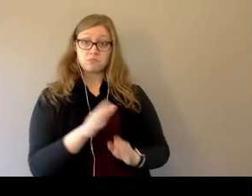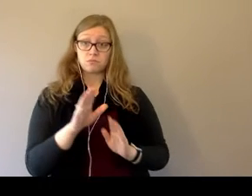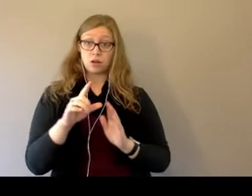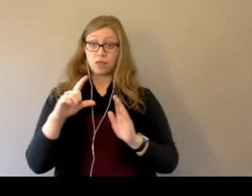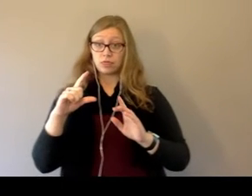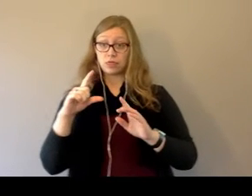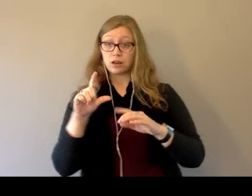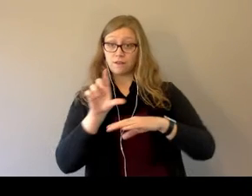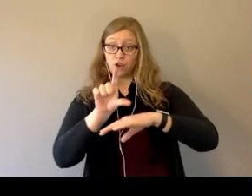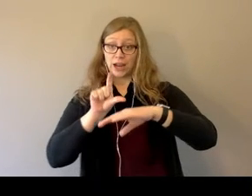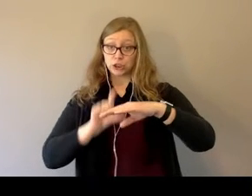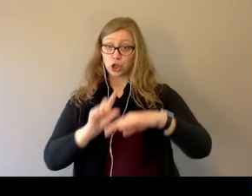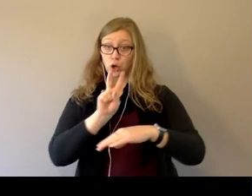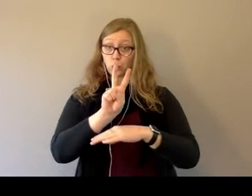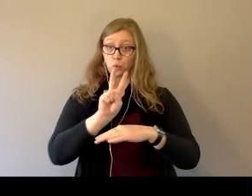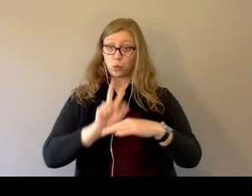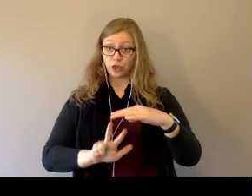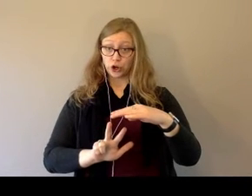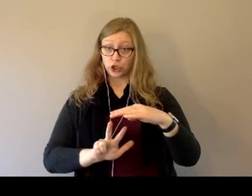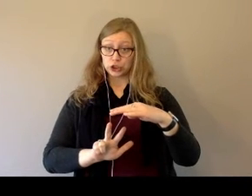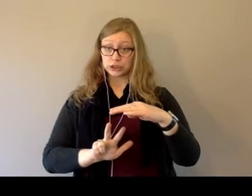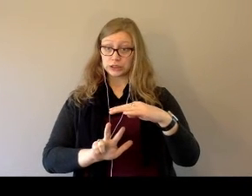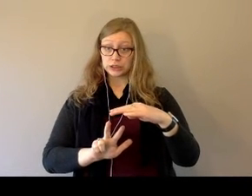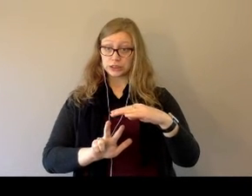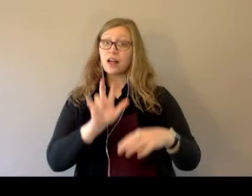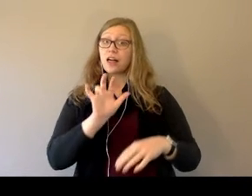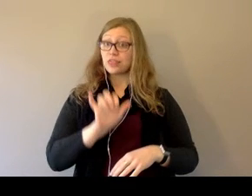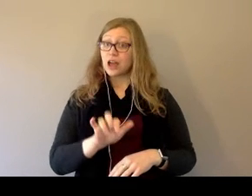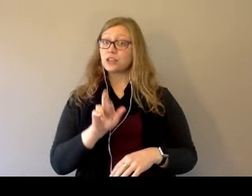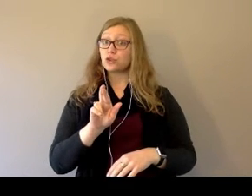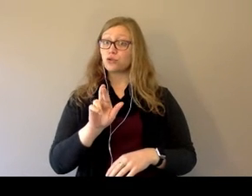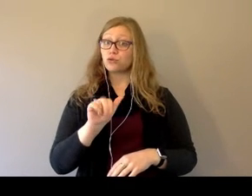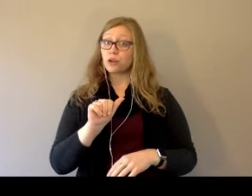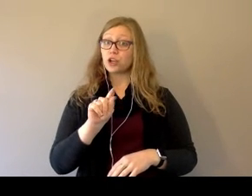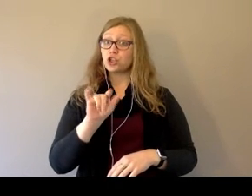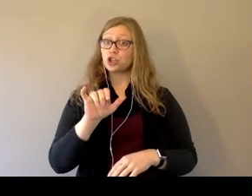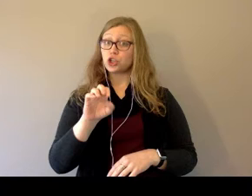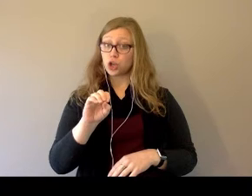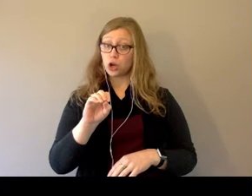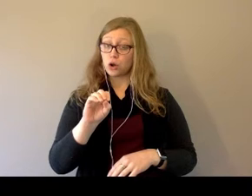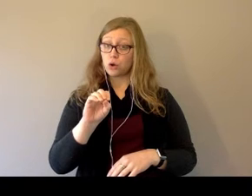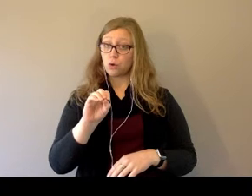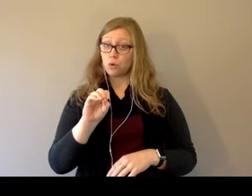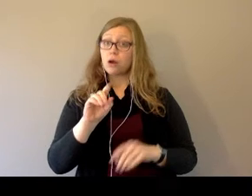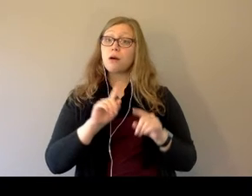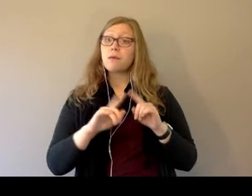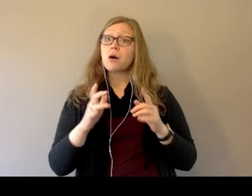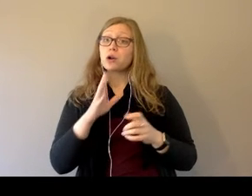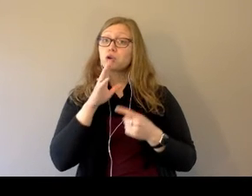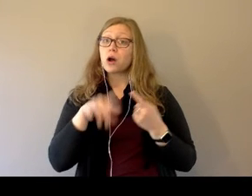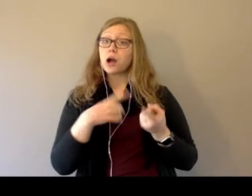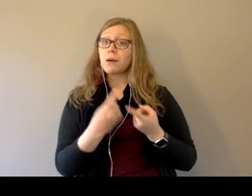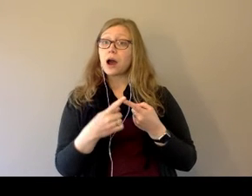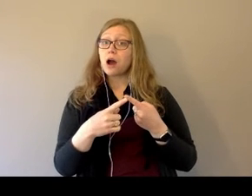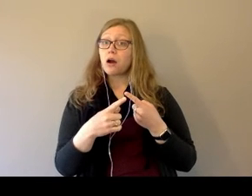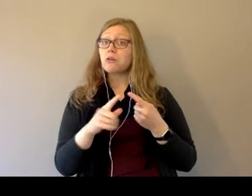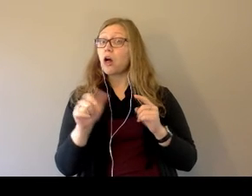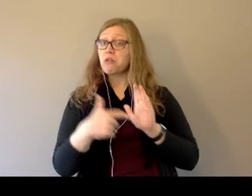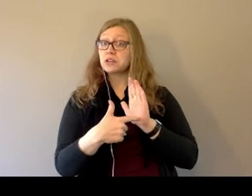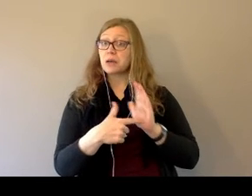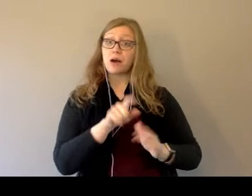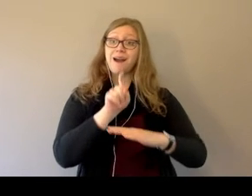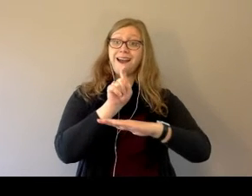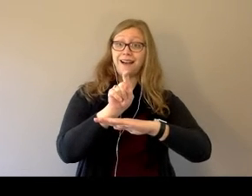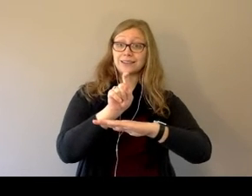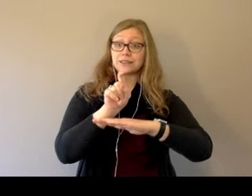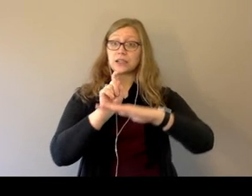the ratio. But I also might talk about the ratio of x to 5 or the ratio of A to